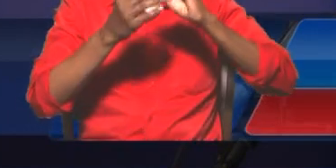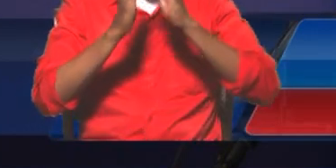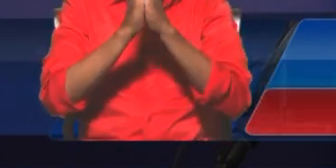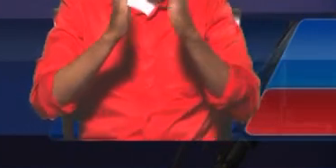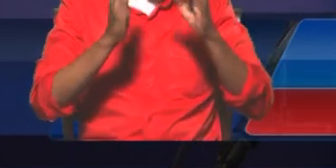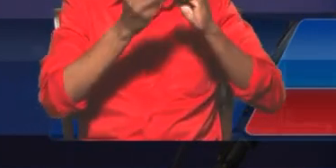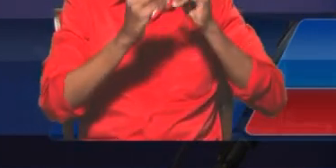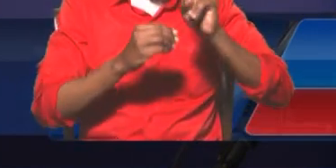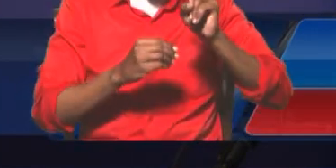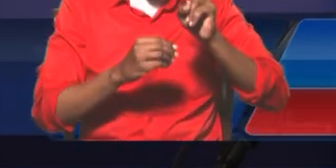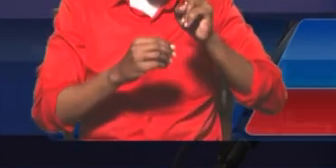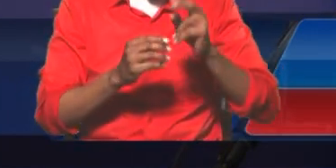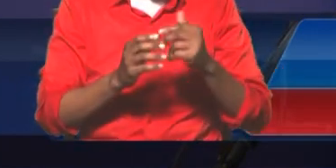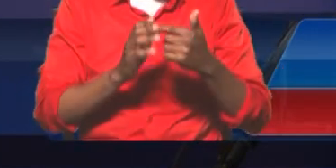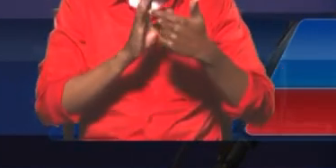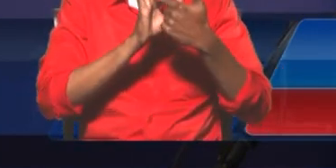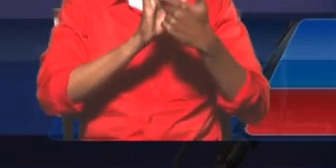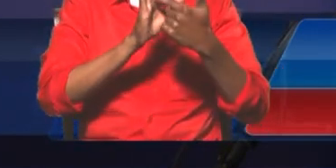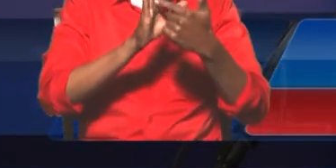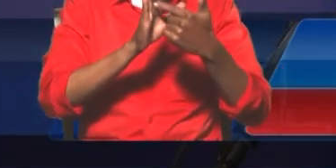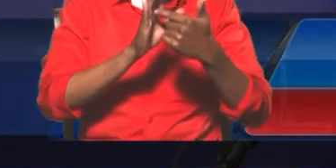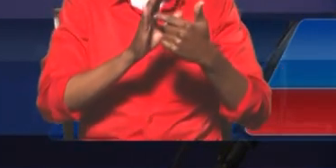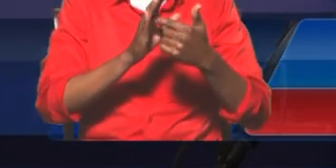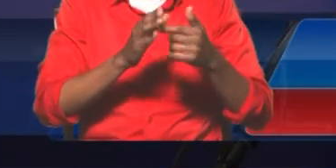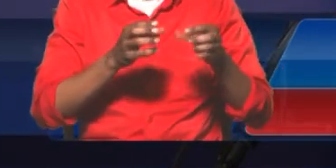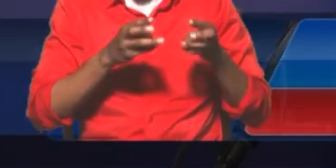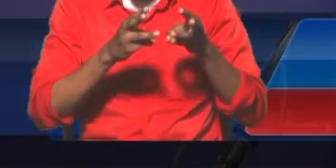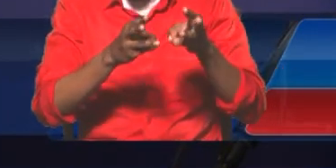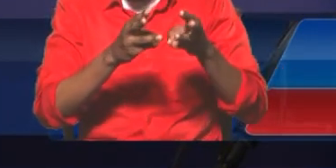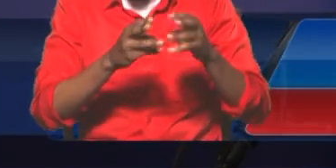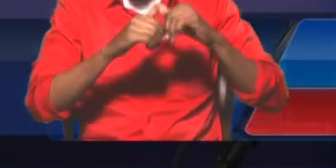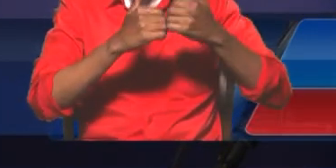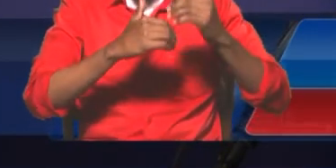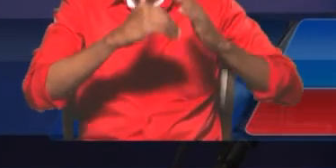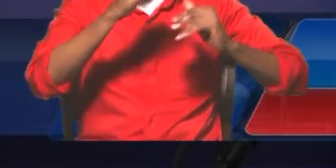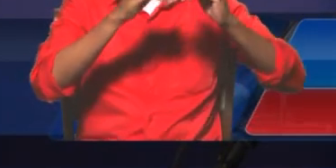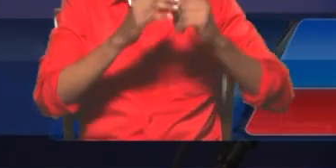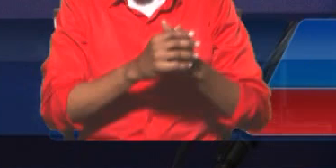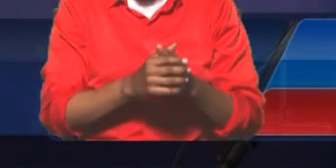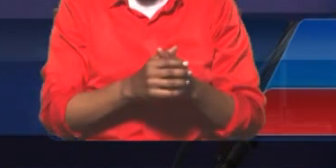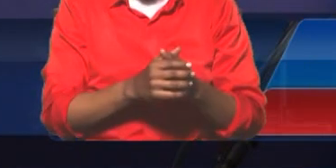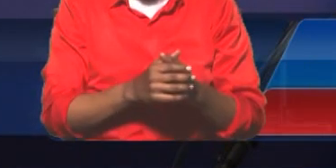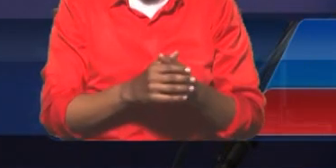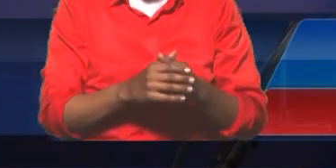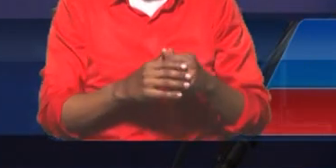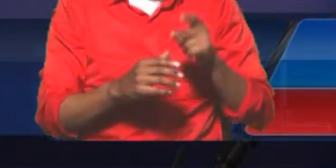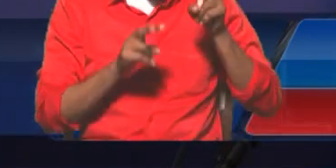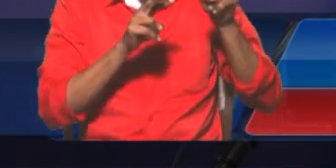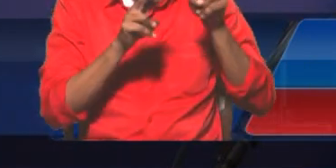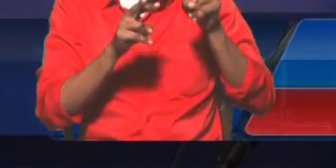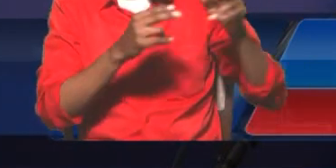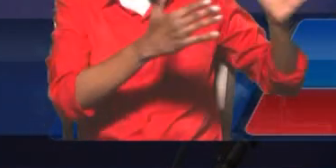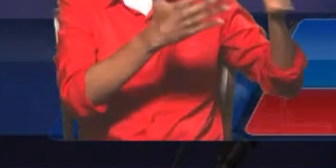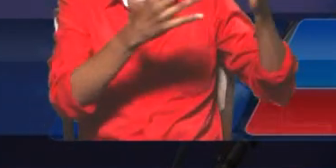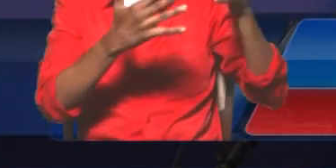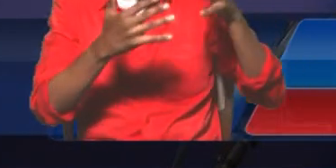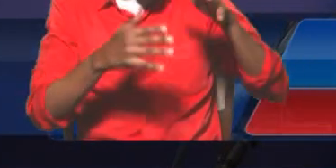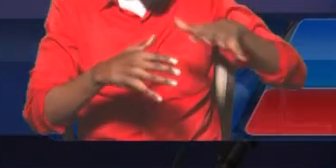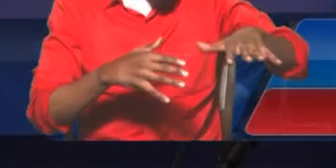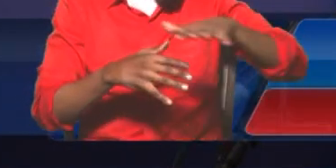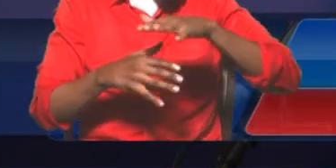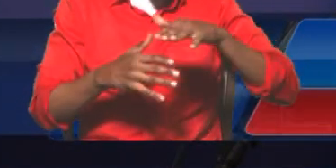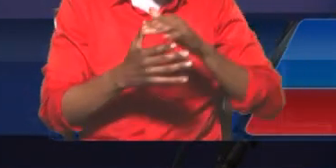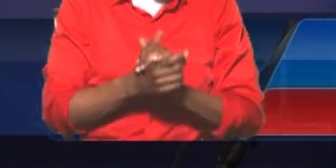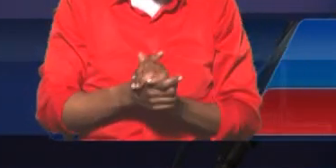roadmap for the regional offshore wind development. We look to prioritize offshore wind development zones. We look at detailed investment